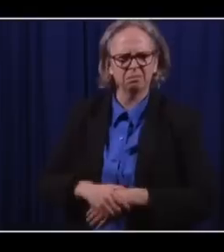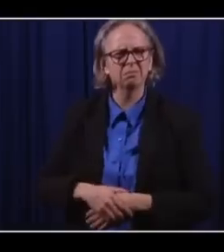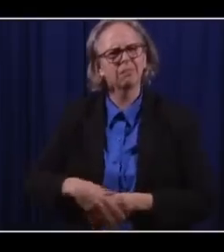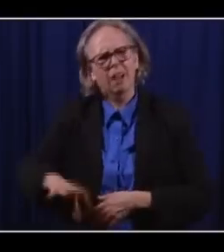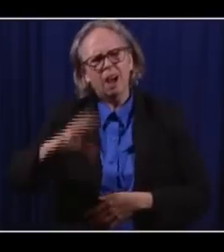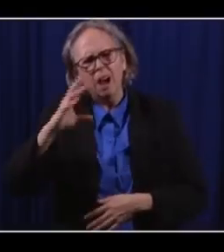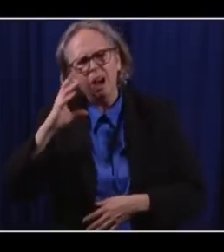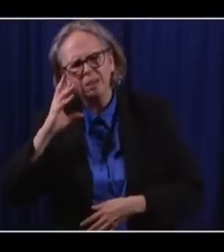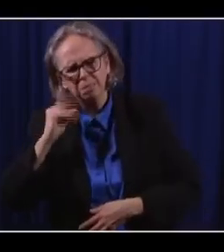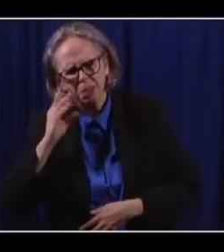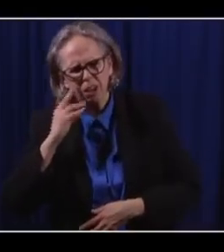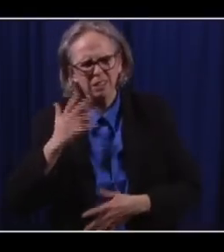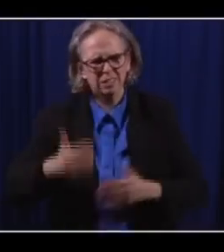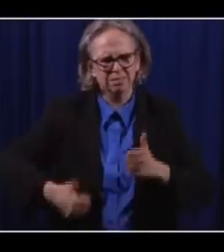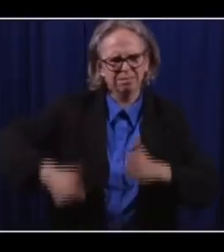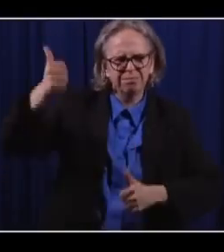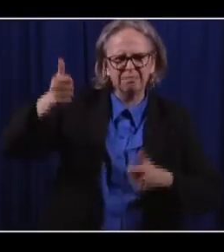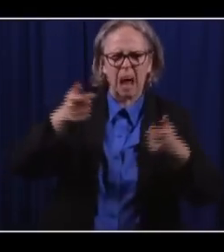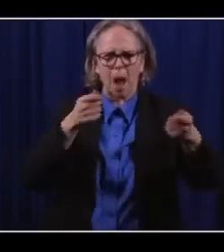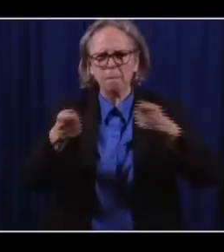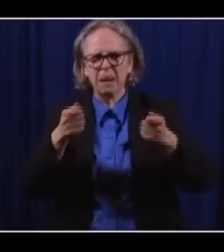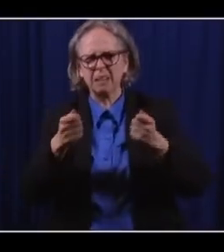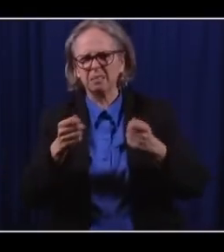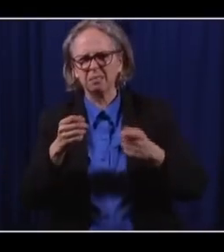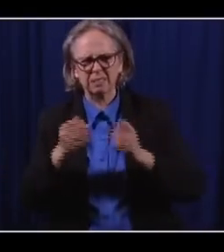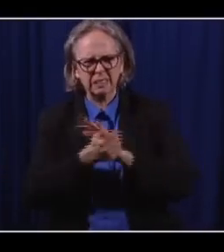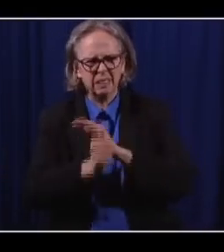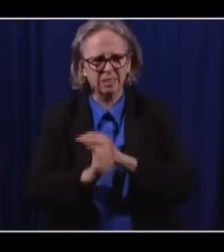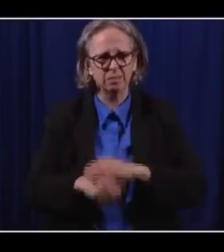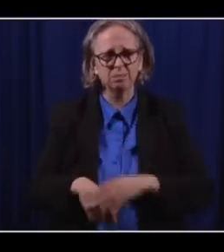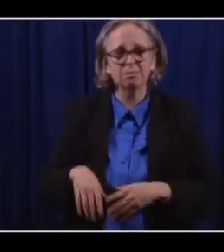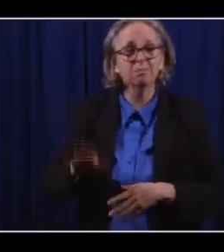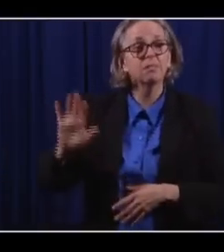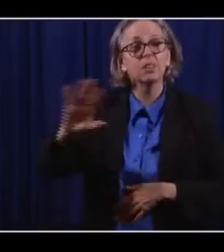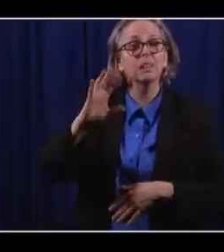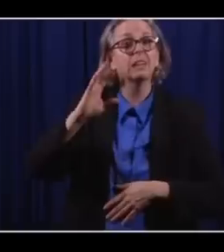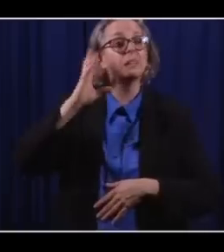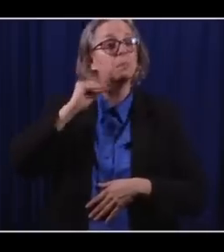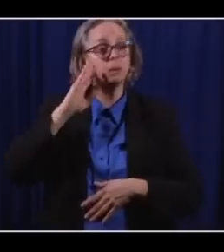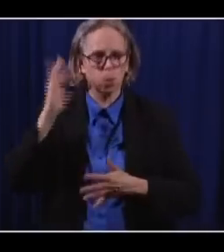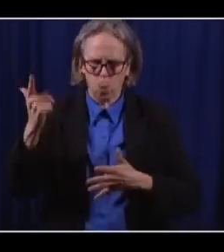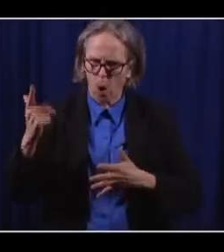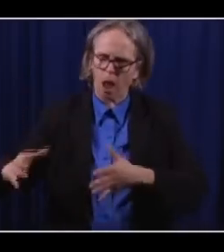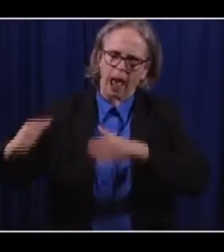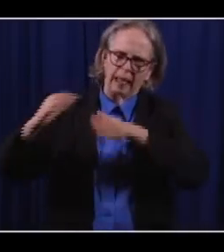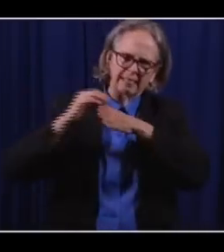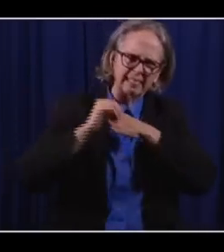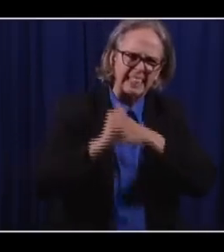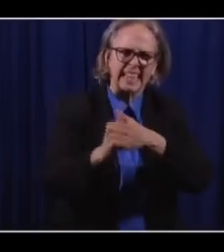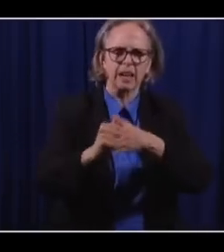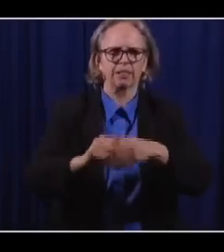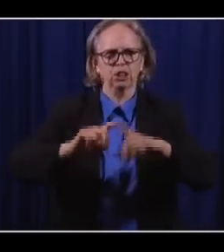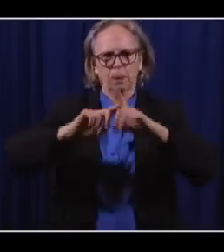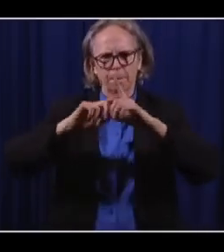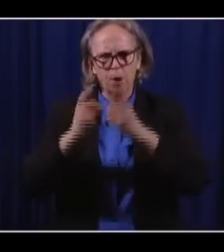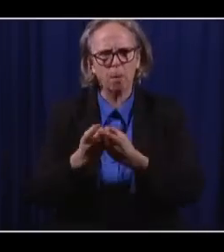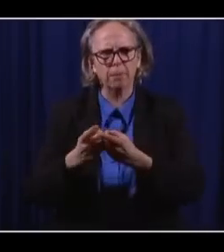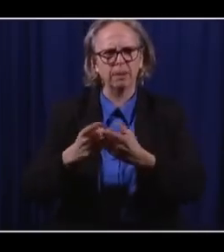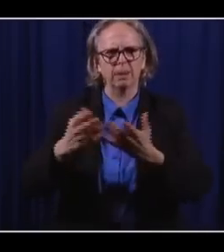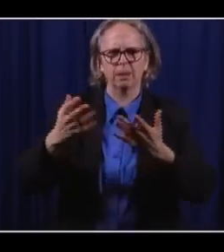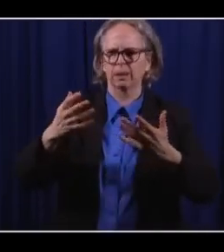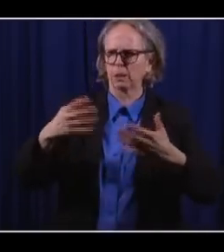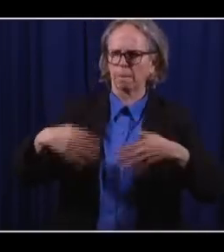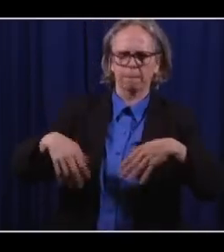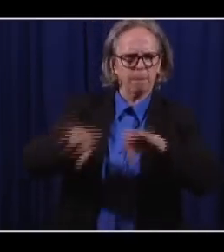She has the experience necessary to lead the department as it carries out its vitally important health functions while at the same